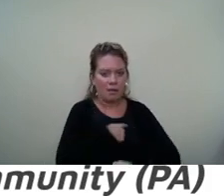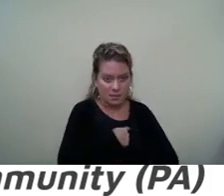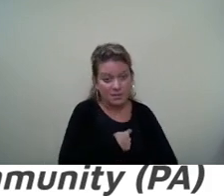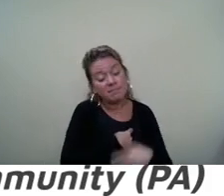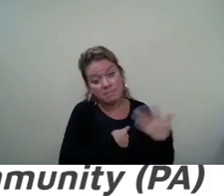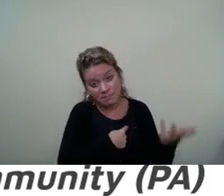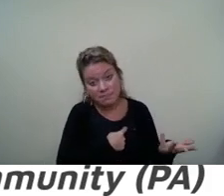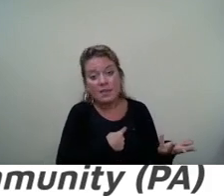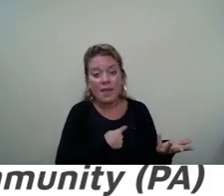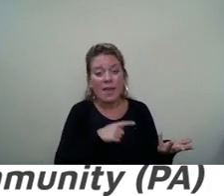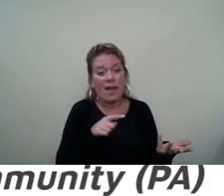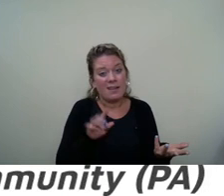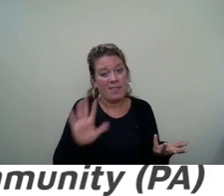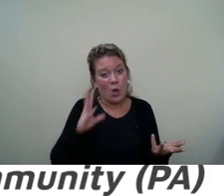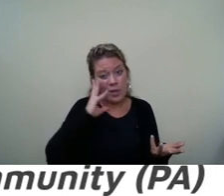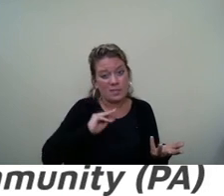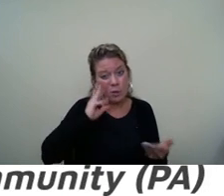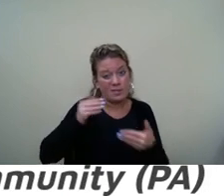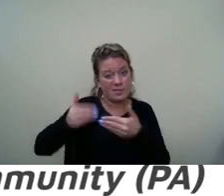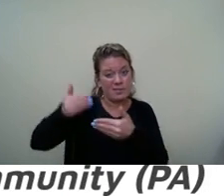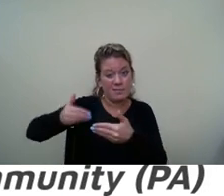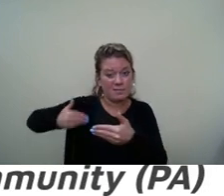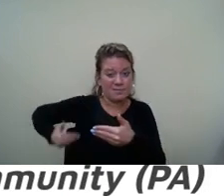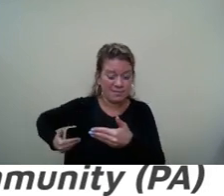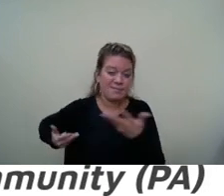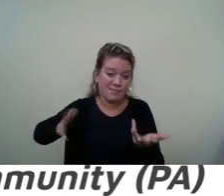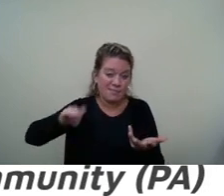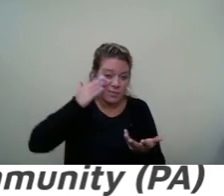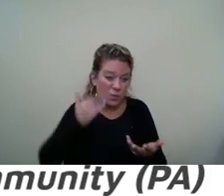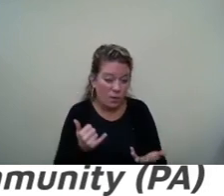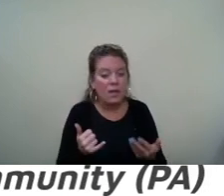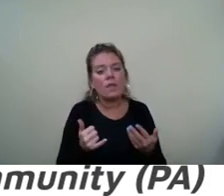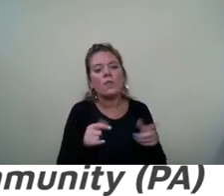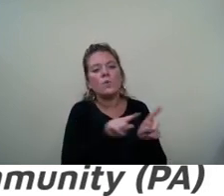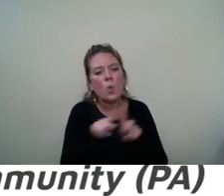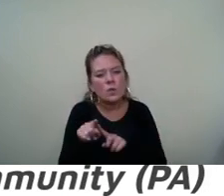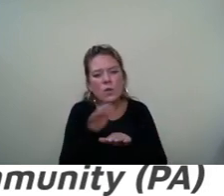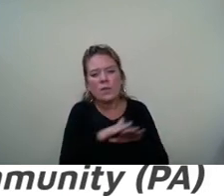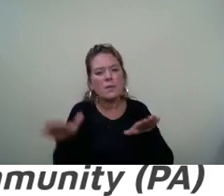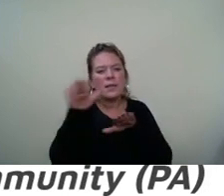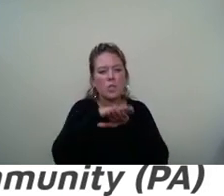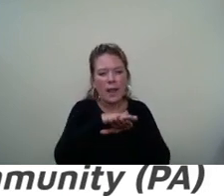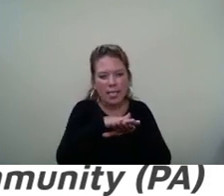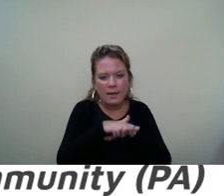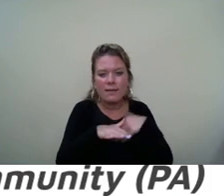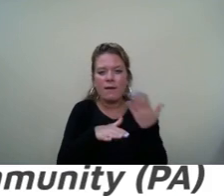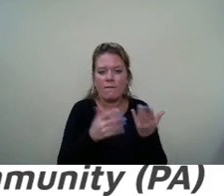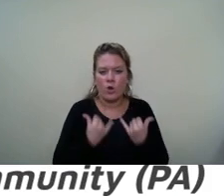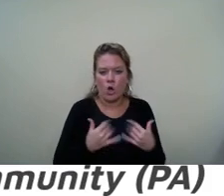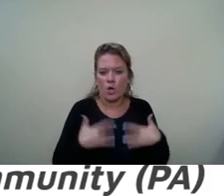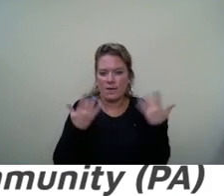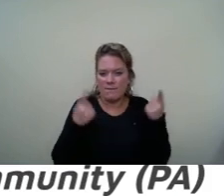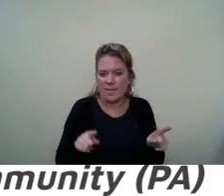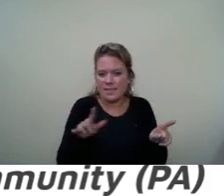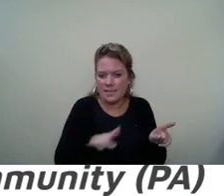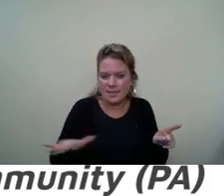with the Tuskegee experiment and a bunch of others. And then there's the dimensionality of current events and